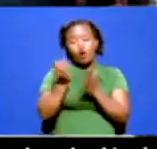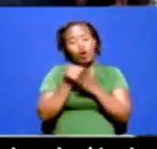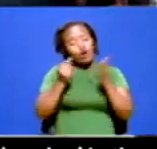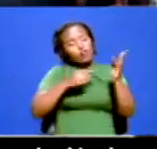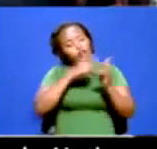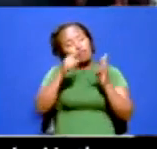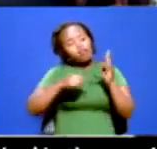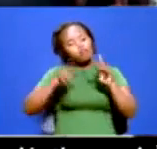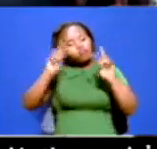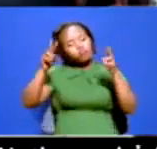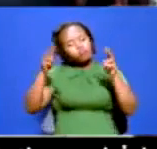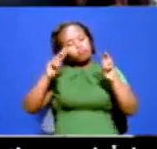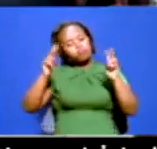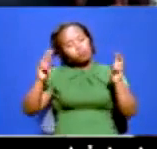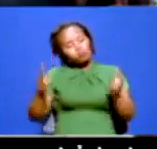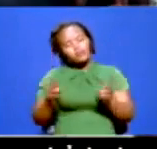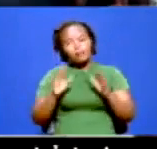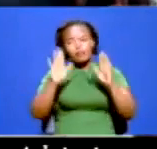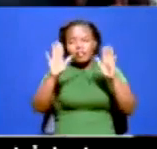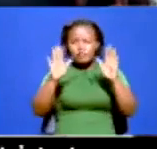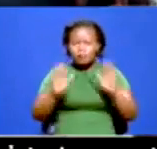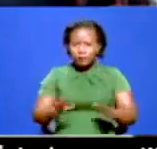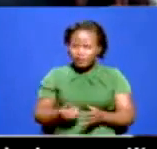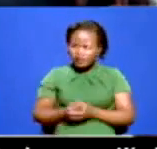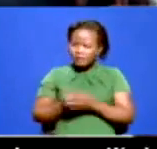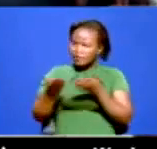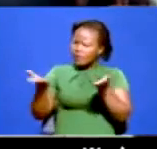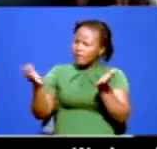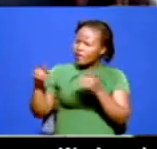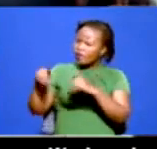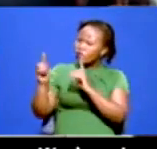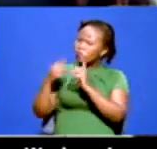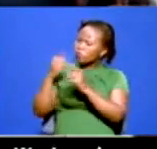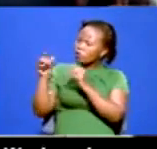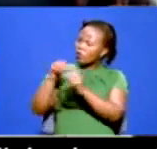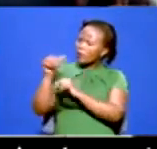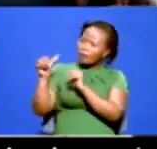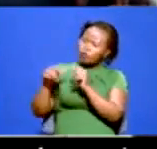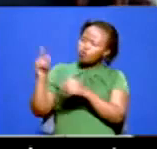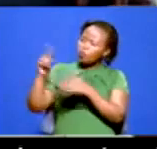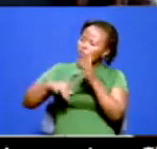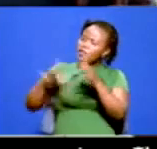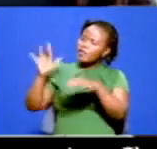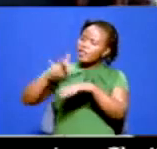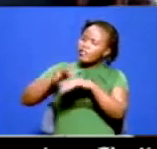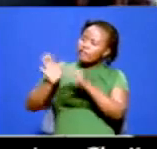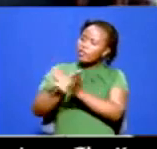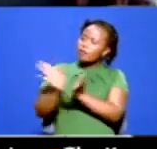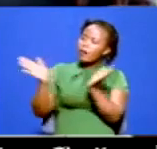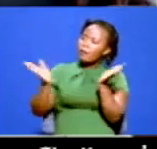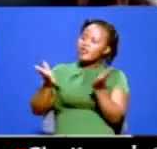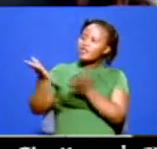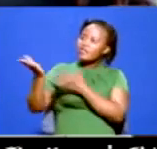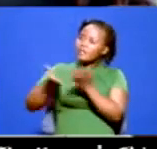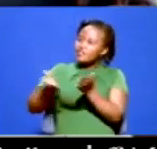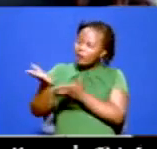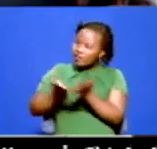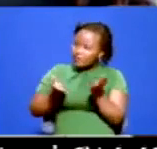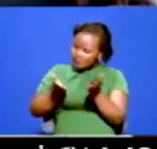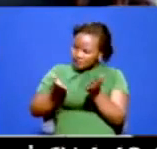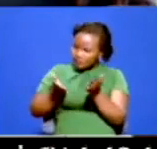right. Yeah. It's very important, because you talk about the ills that affect our public service. Right. When it comes to these four disciplines, these areas that you've talked